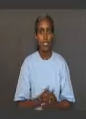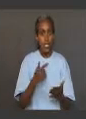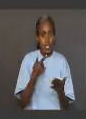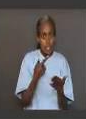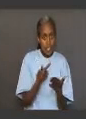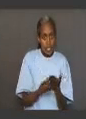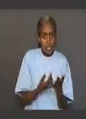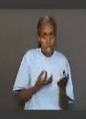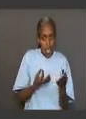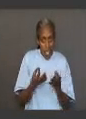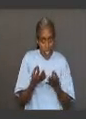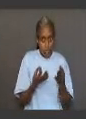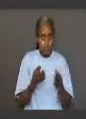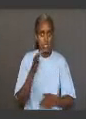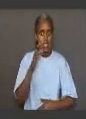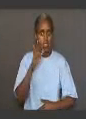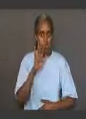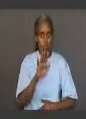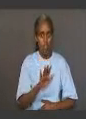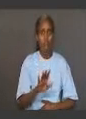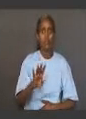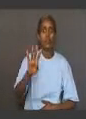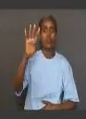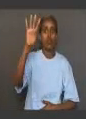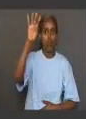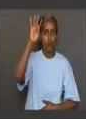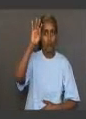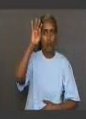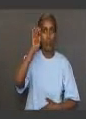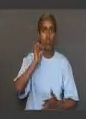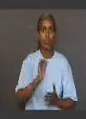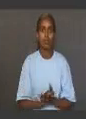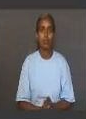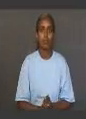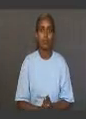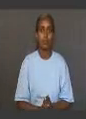This is expressed as 5 to the power of 4.